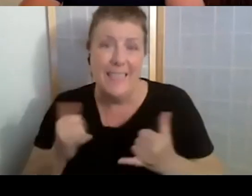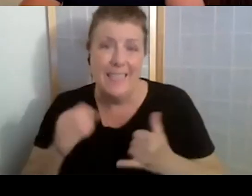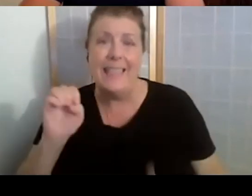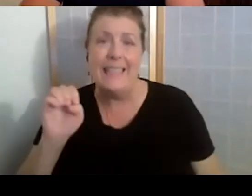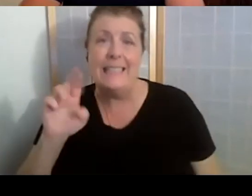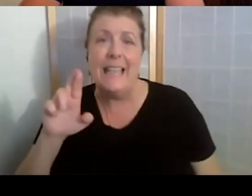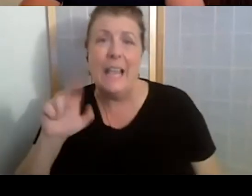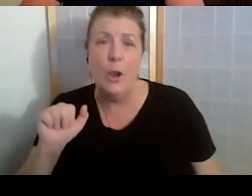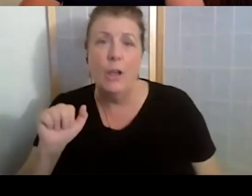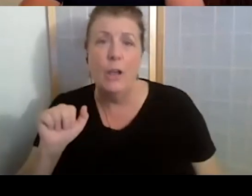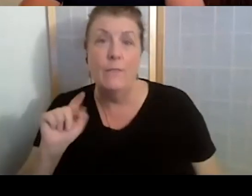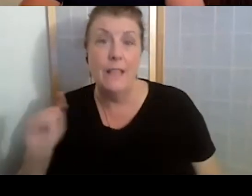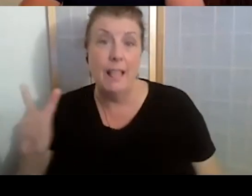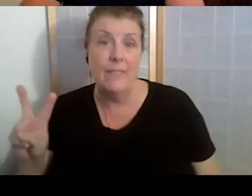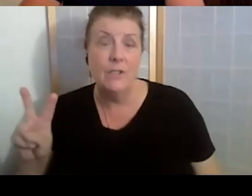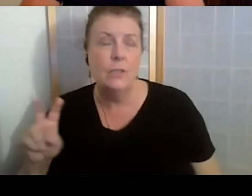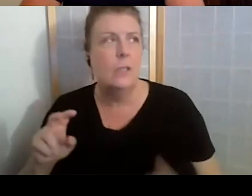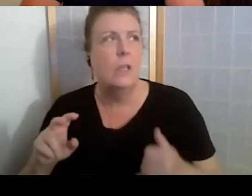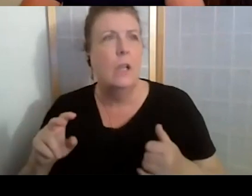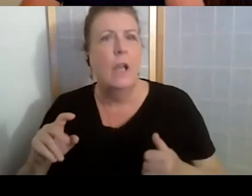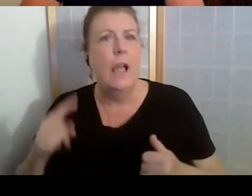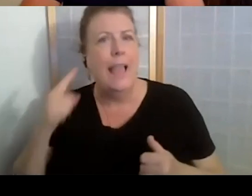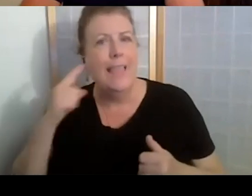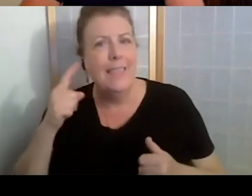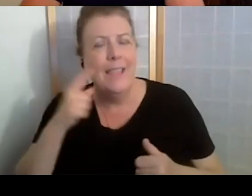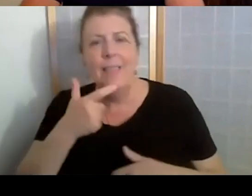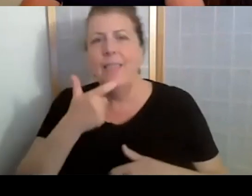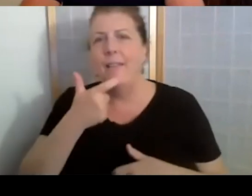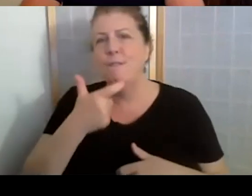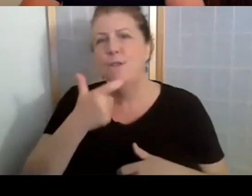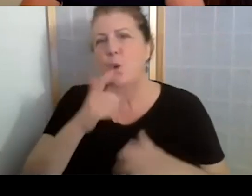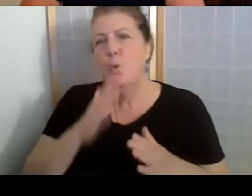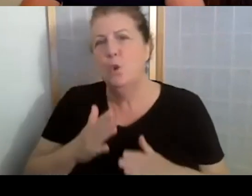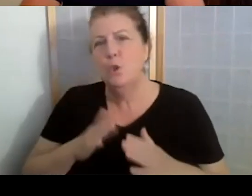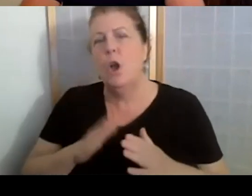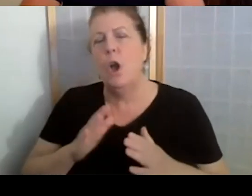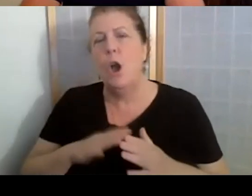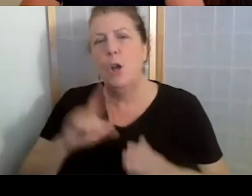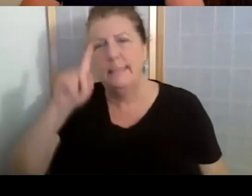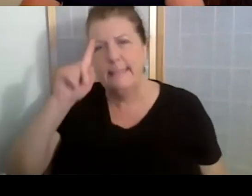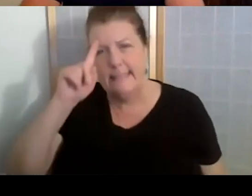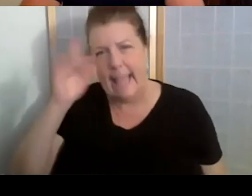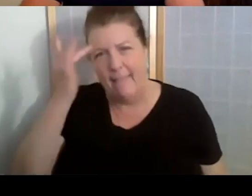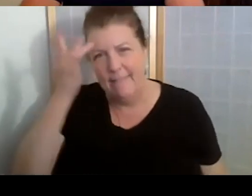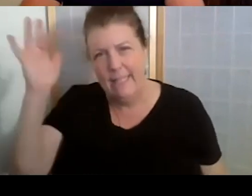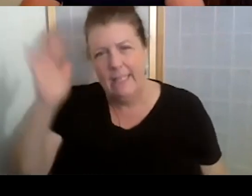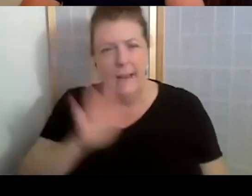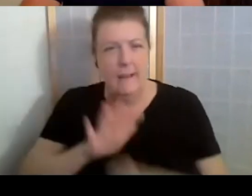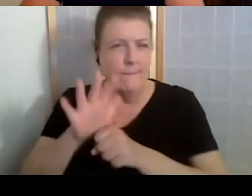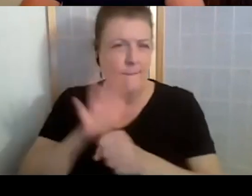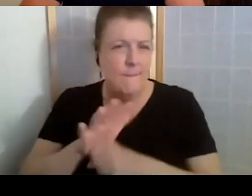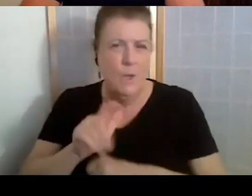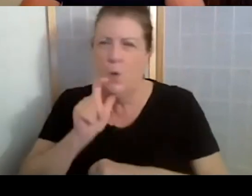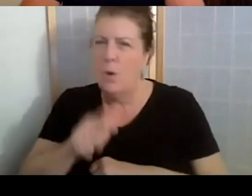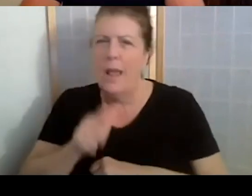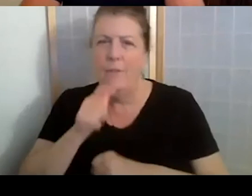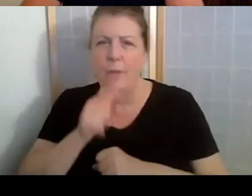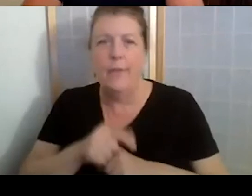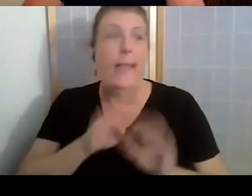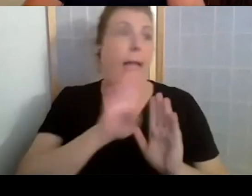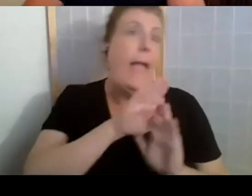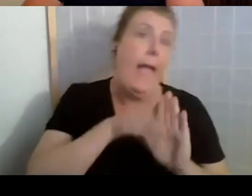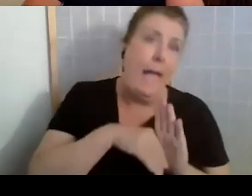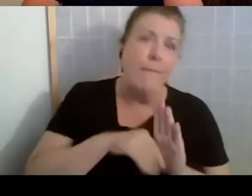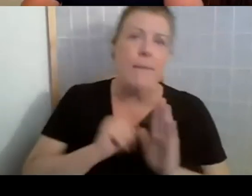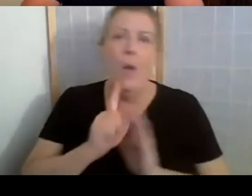of viewers are savvy enough now, and the zeitgeist has shifted enough that you don't have to think in those terms anymore. Like, half hour and hour just seem arbitrary to